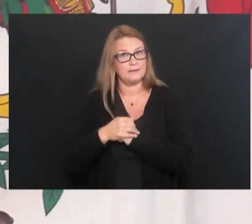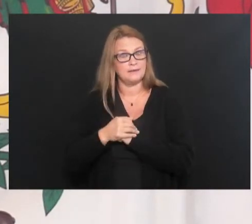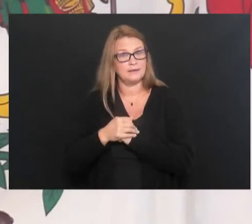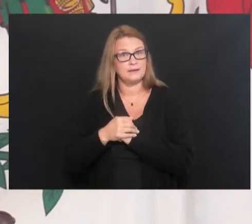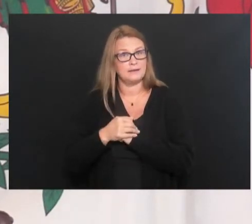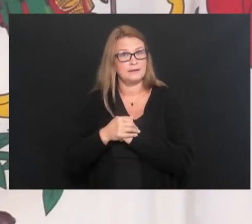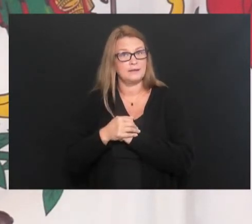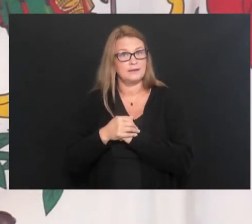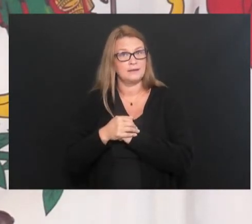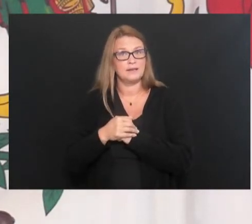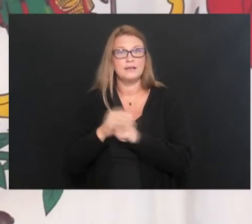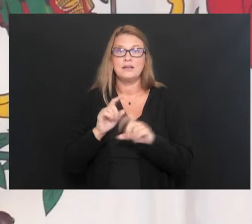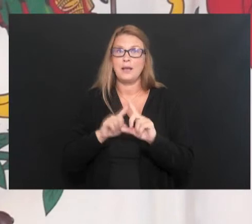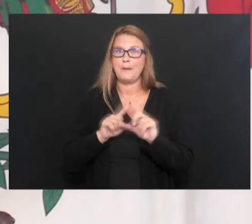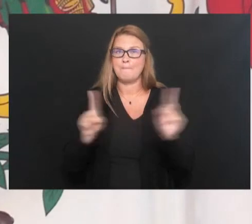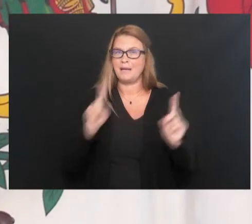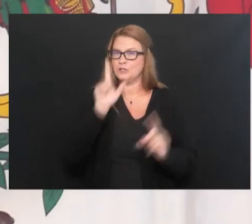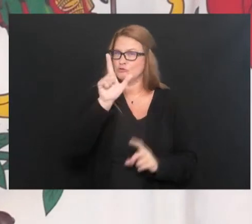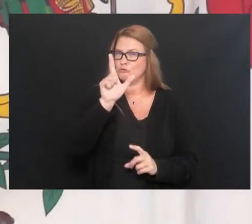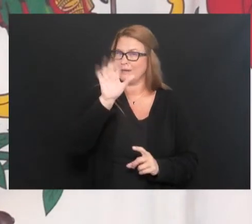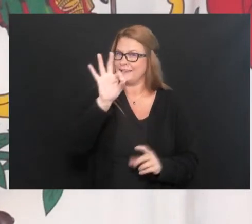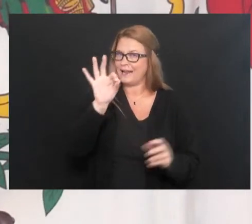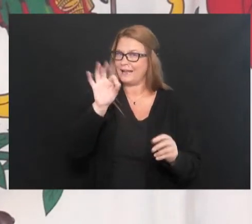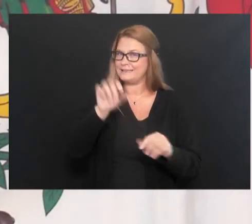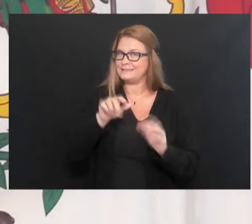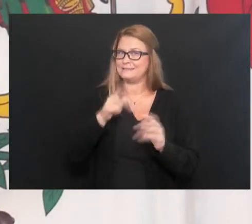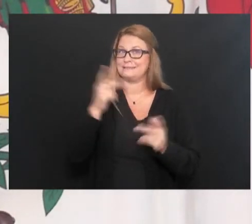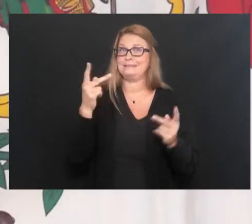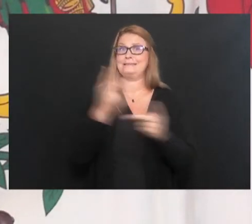of the day, you're 29 times safer.